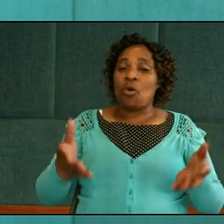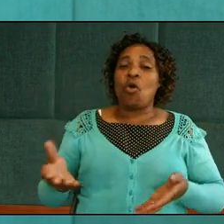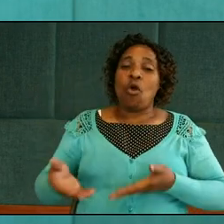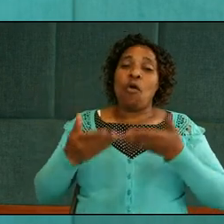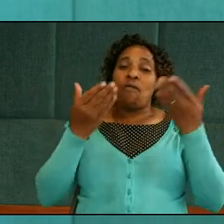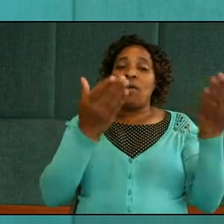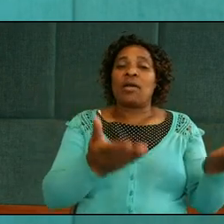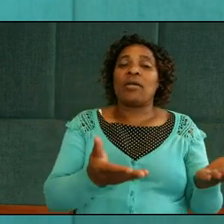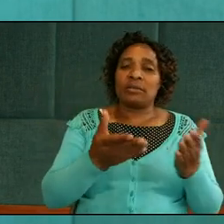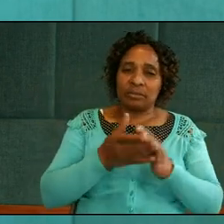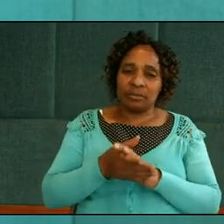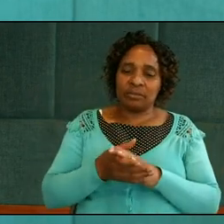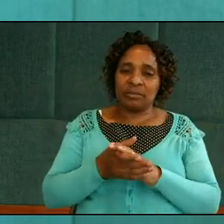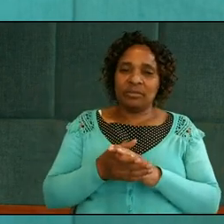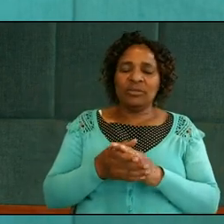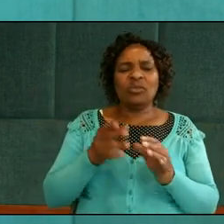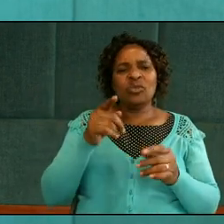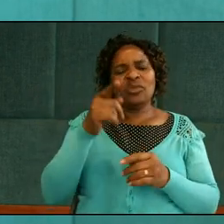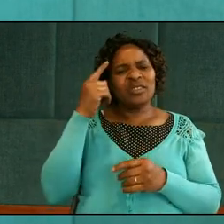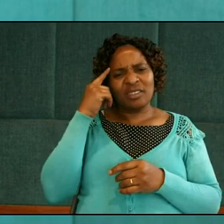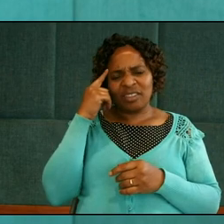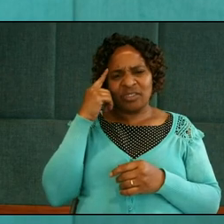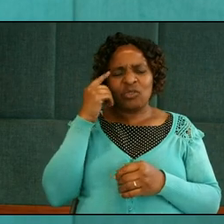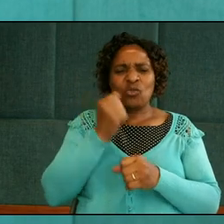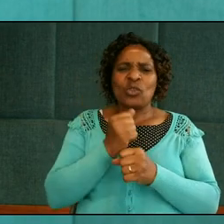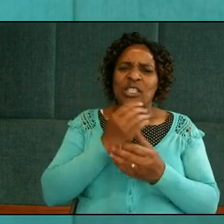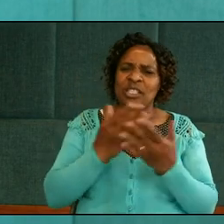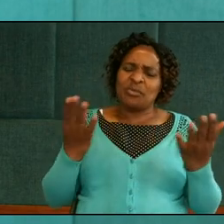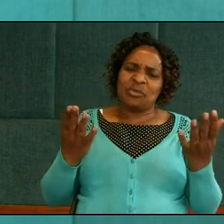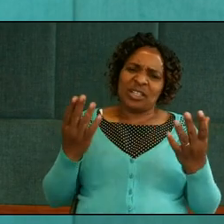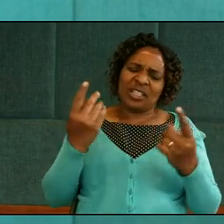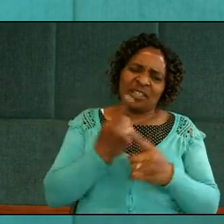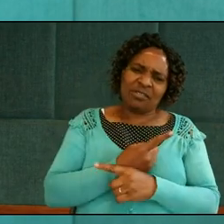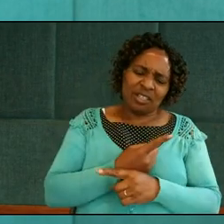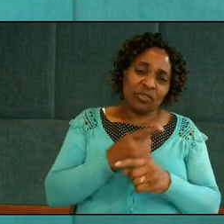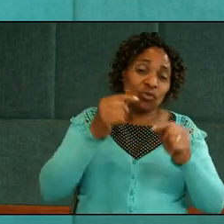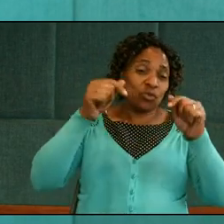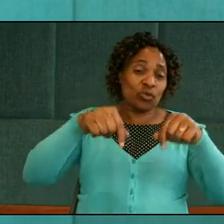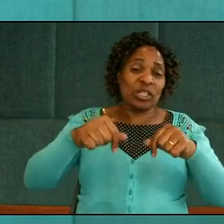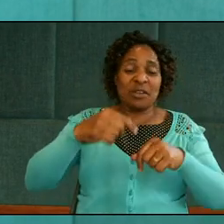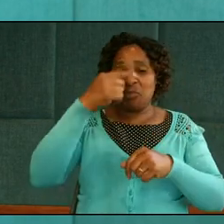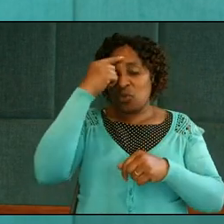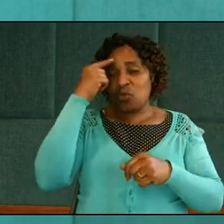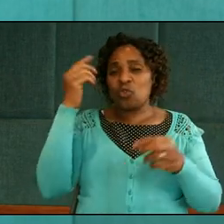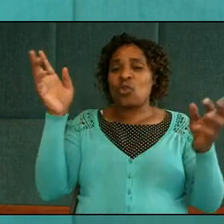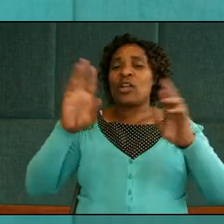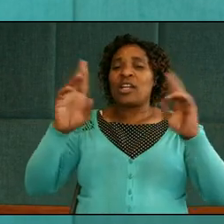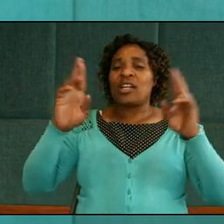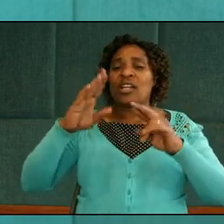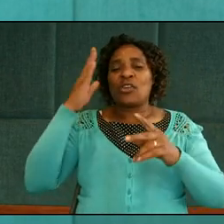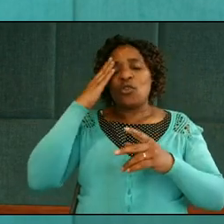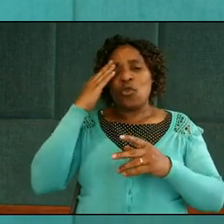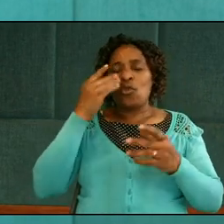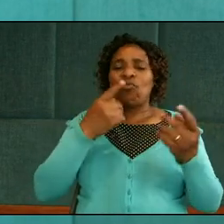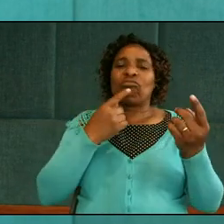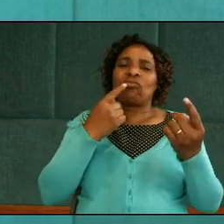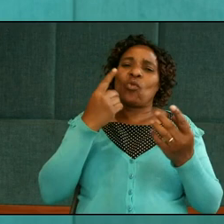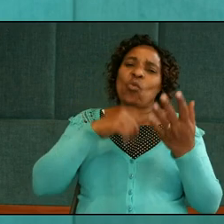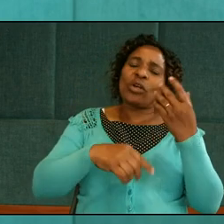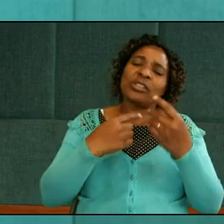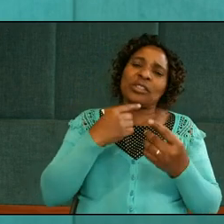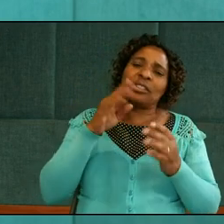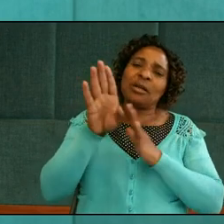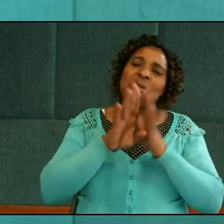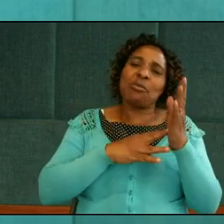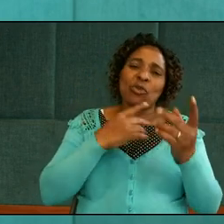So you think of doing something different today because you already know what the Bible is talking about. Mm-hmm.